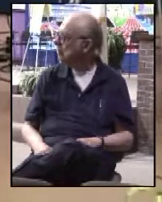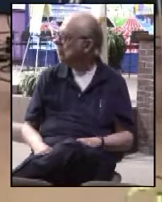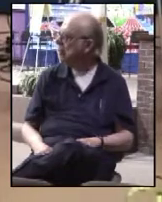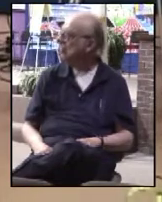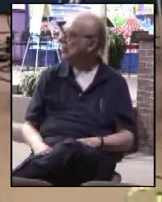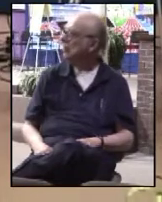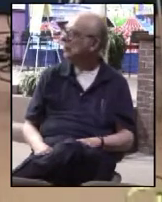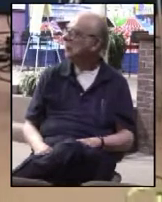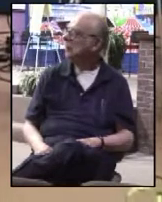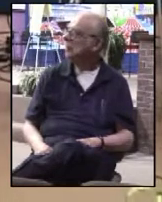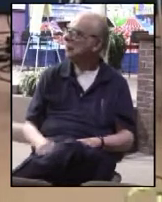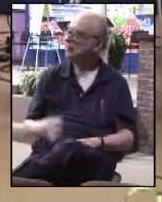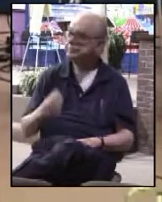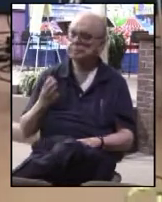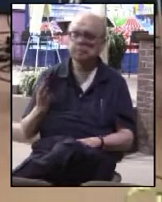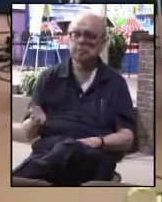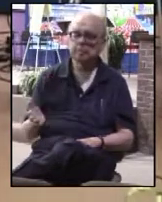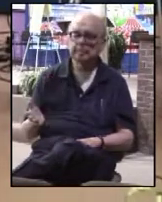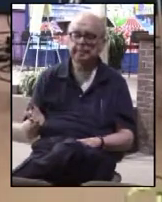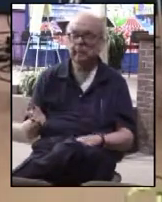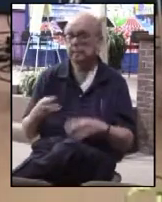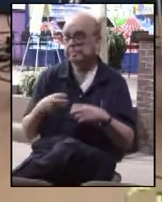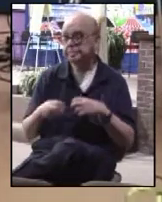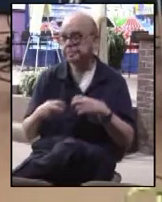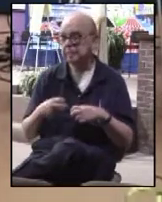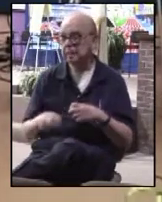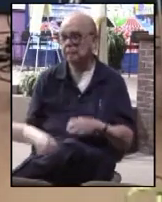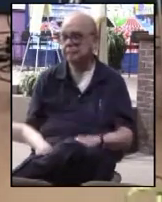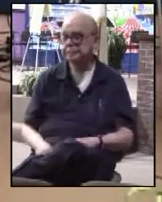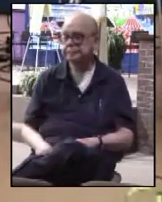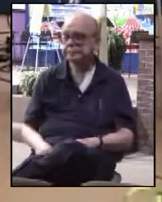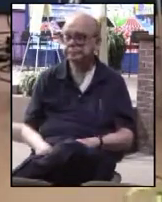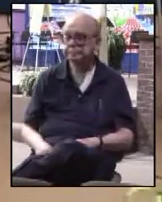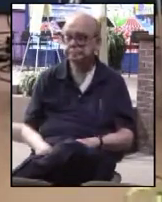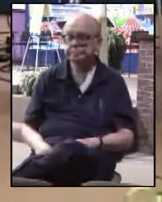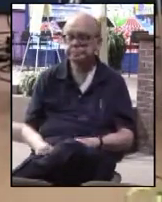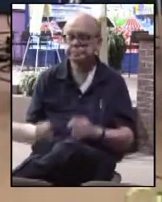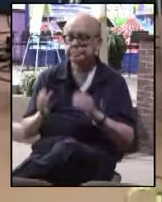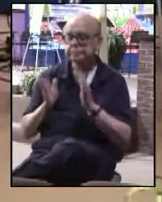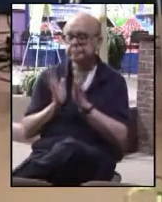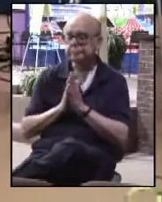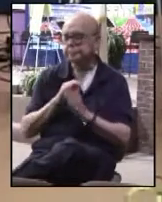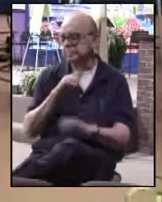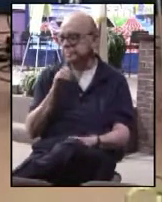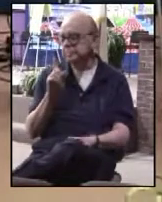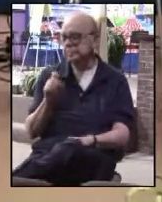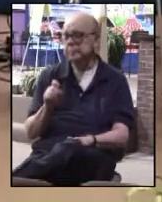and so here's here's the problem let me ask you this question